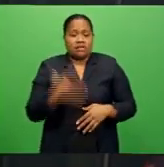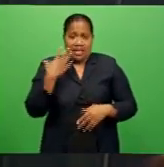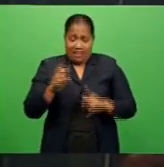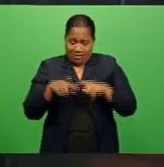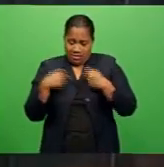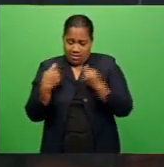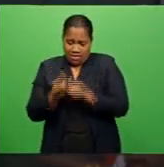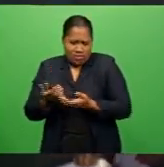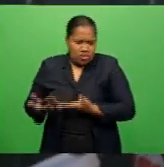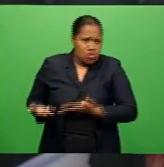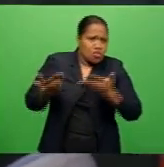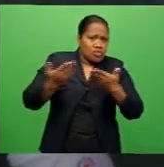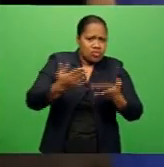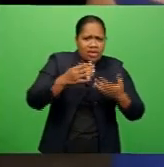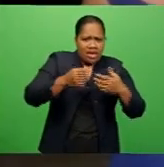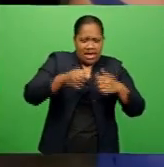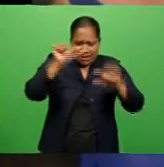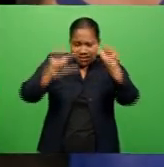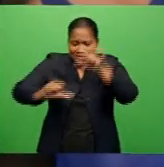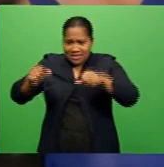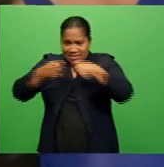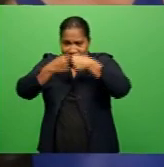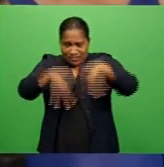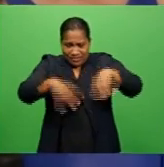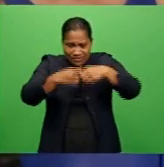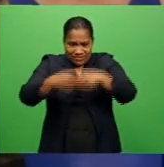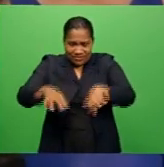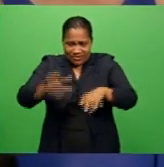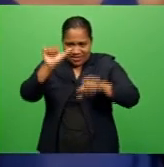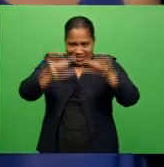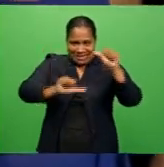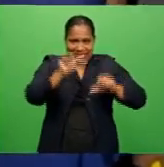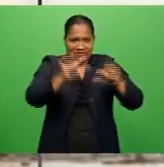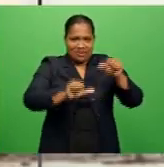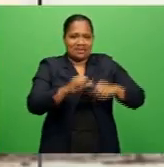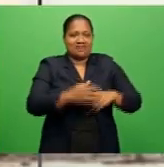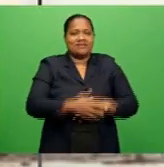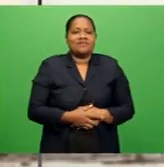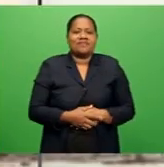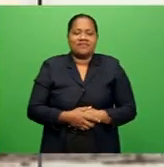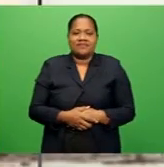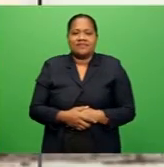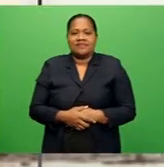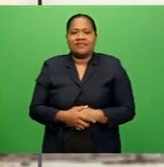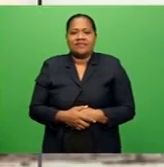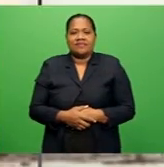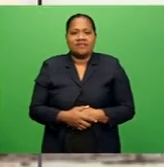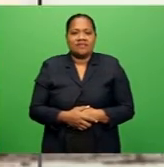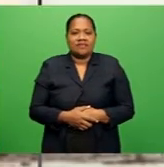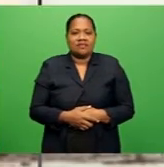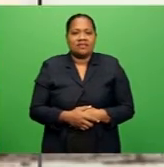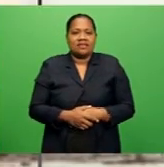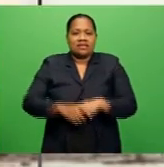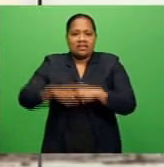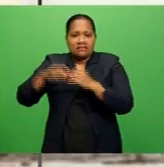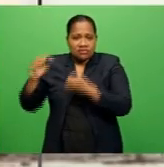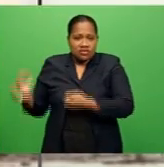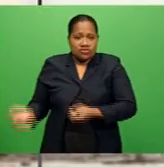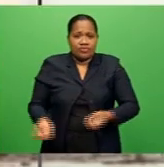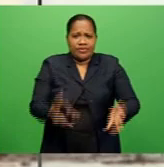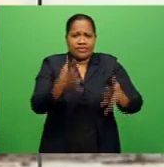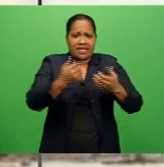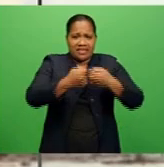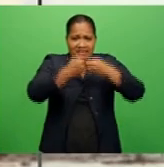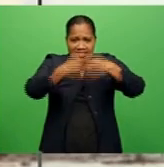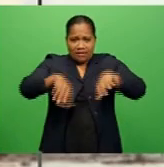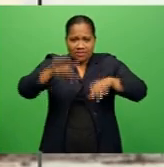damage assessments and helped clean up the community. Kelly Vadala, FBC News. Relief supply distribution and damage